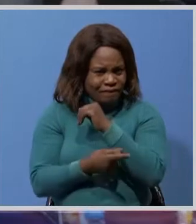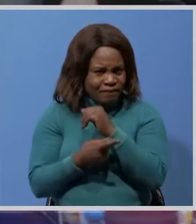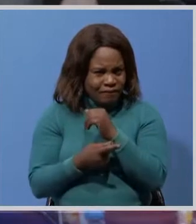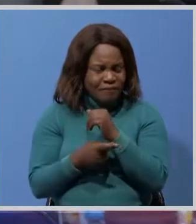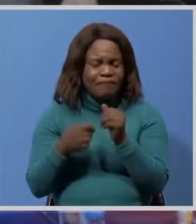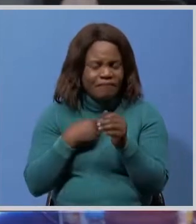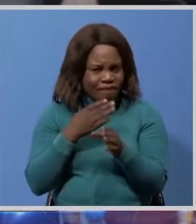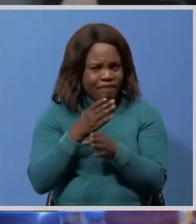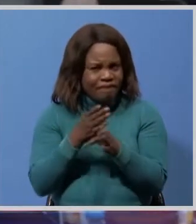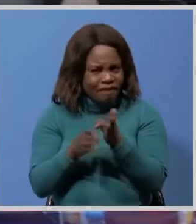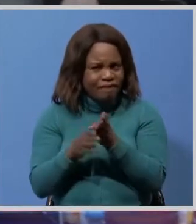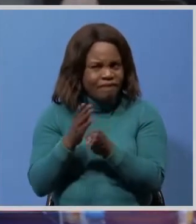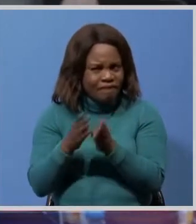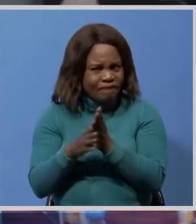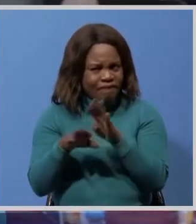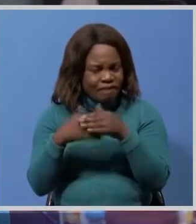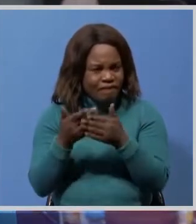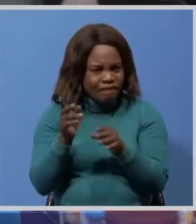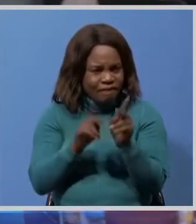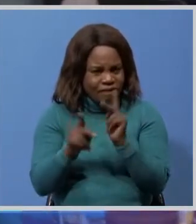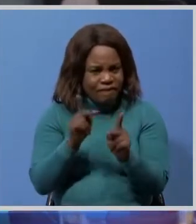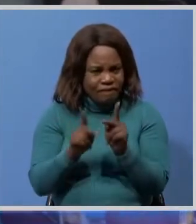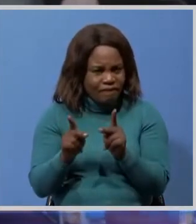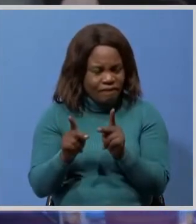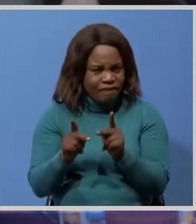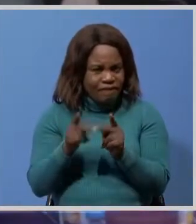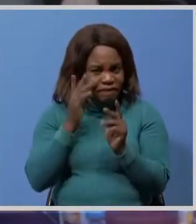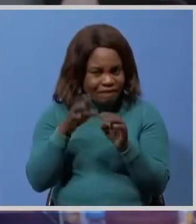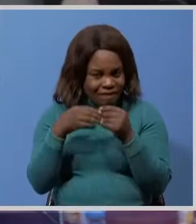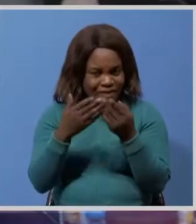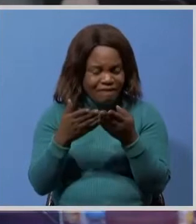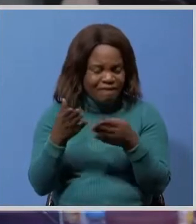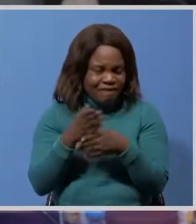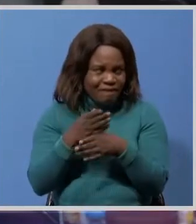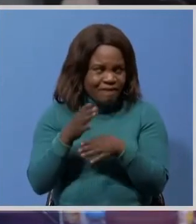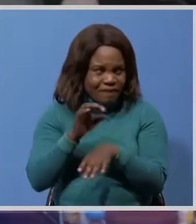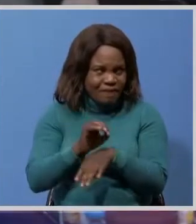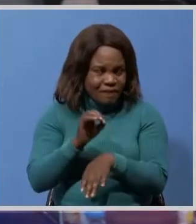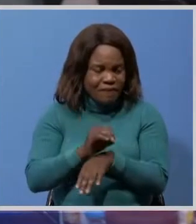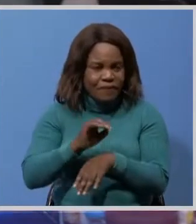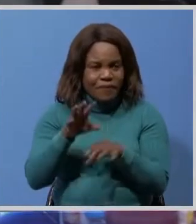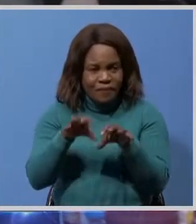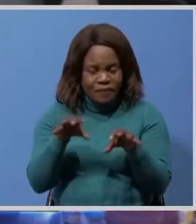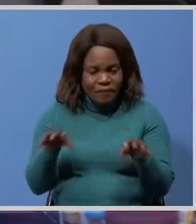infrastructure, our people will be presented with business opportunities to the tune of